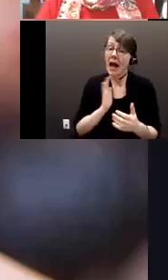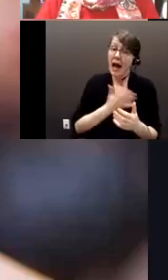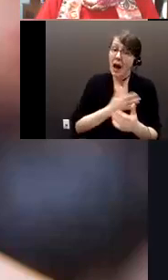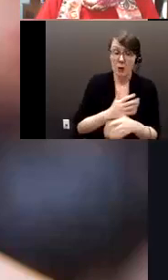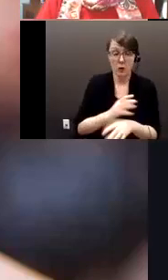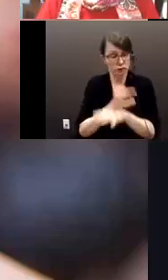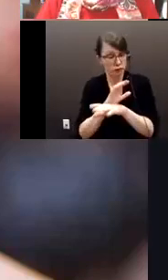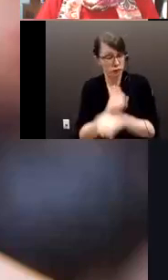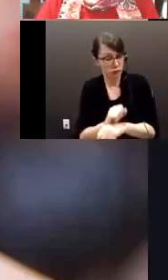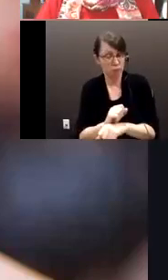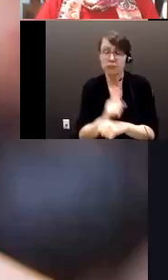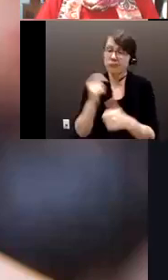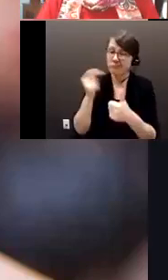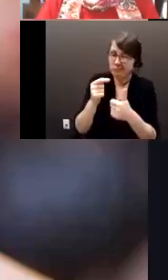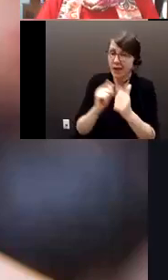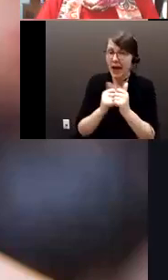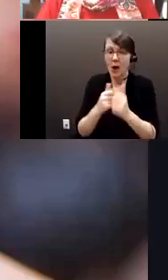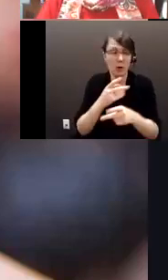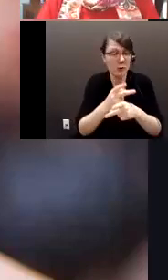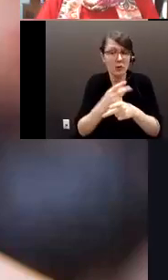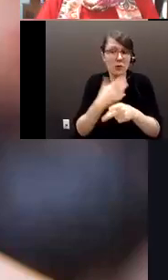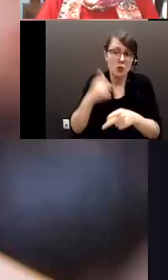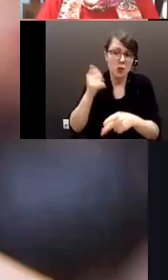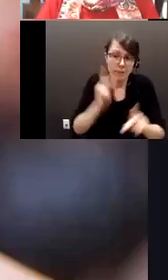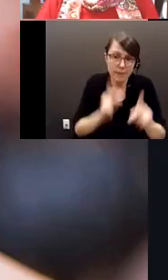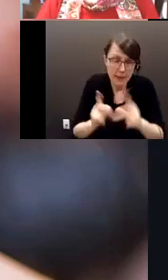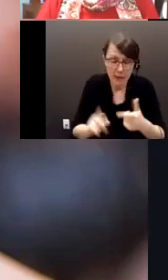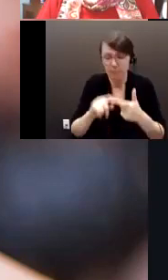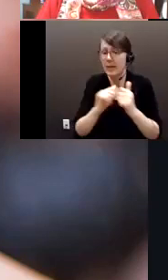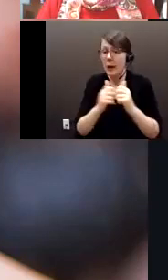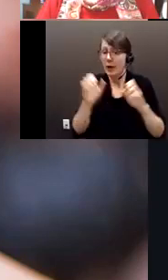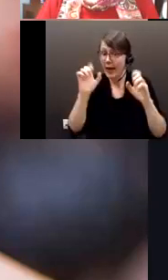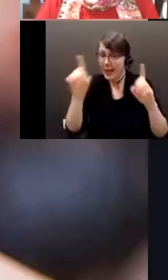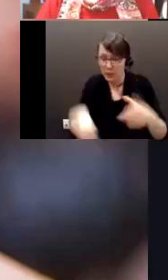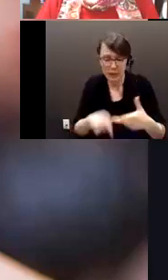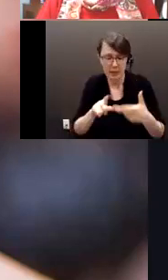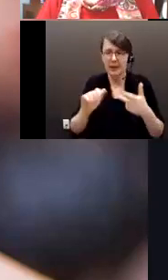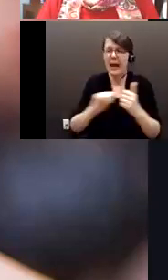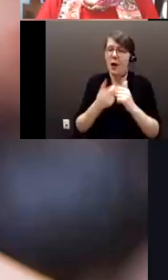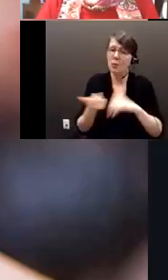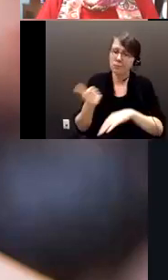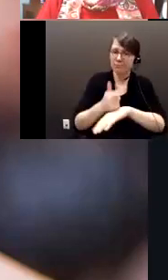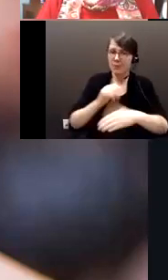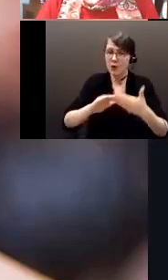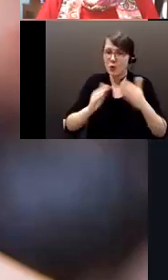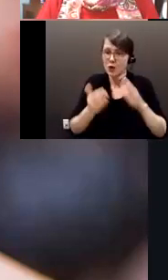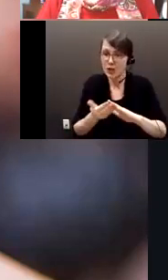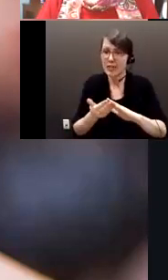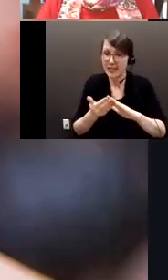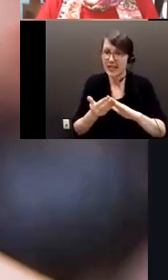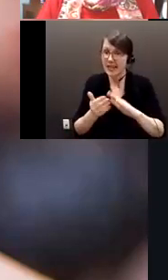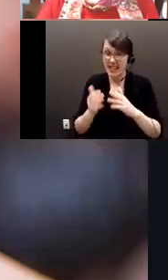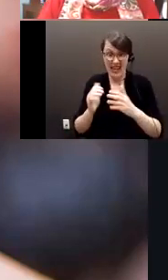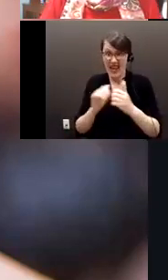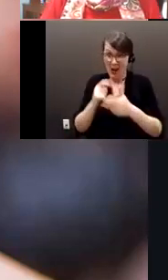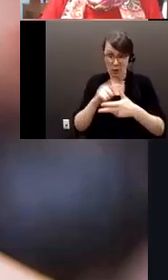our elders, the way we educate, and our methods of creating community came to these lands through the ongoing